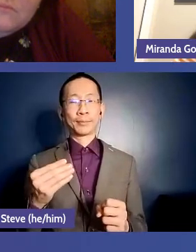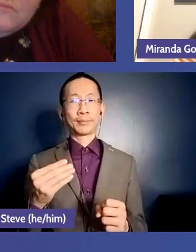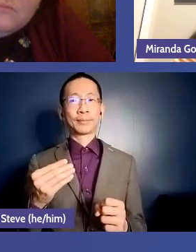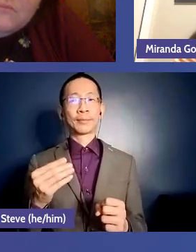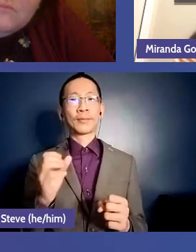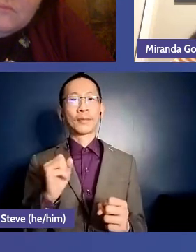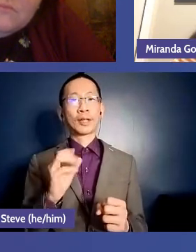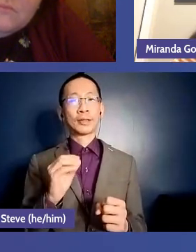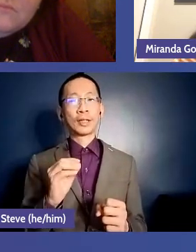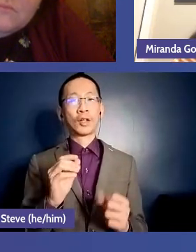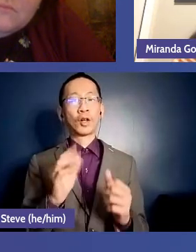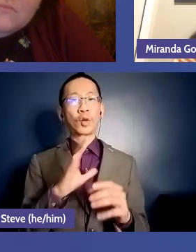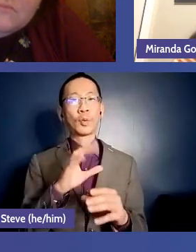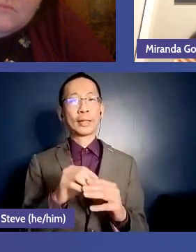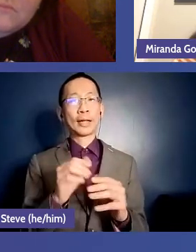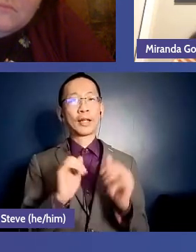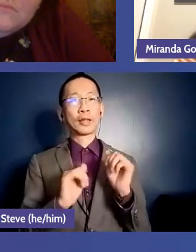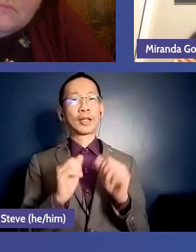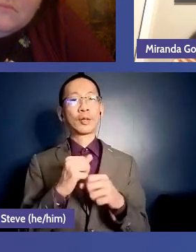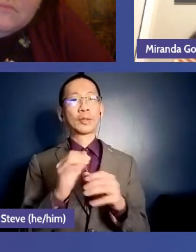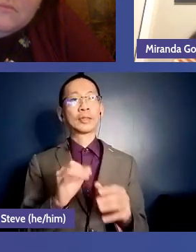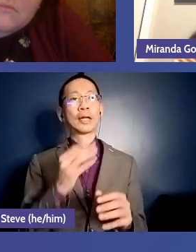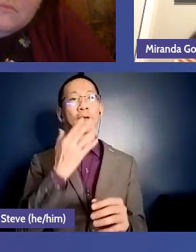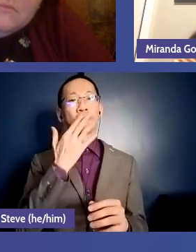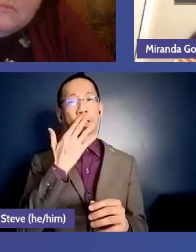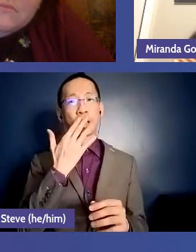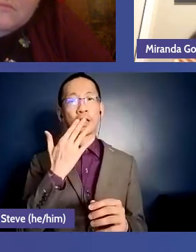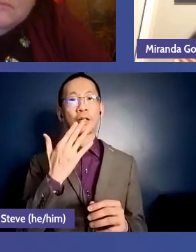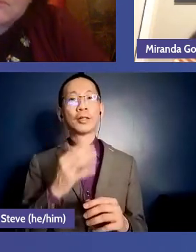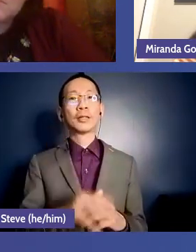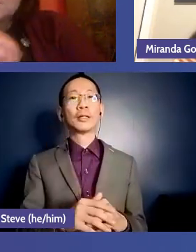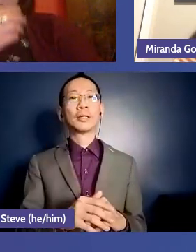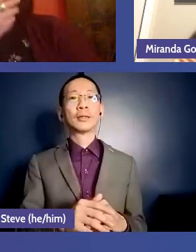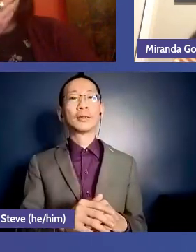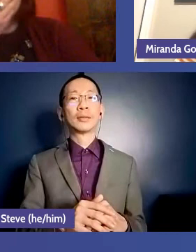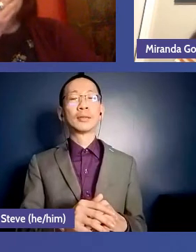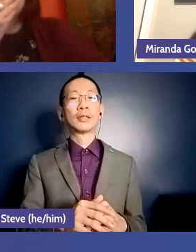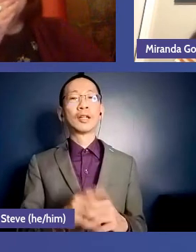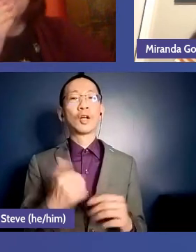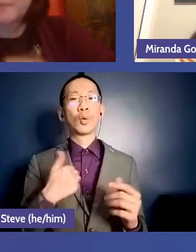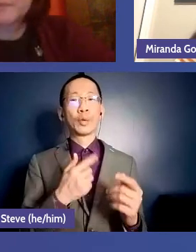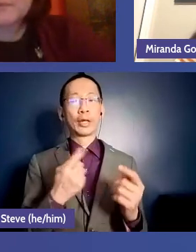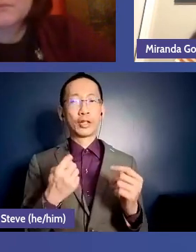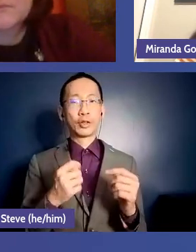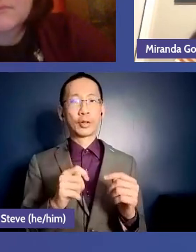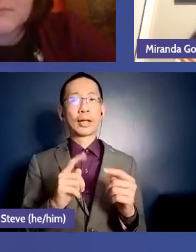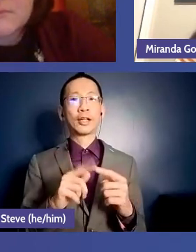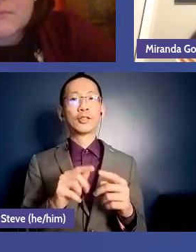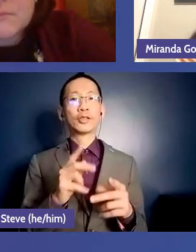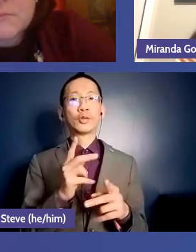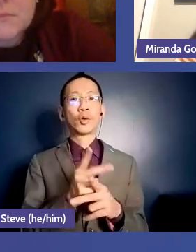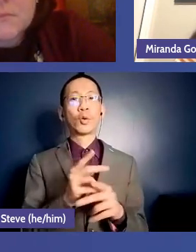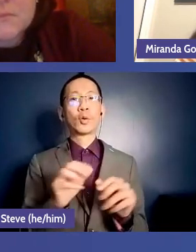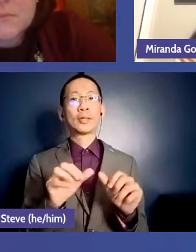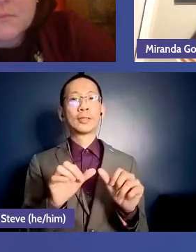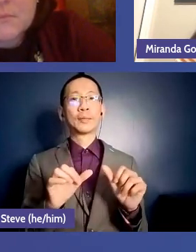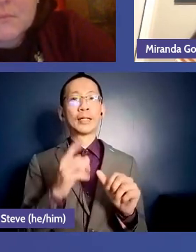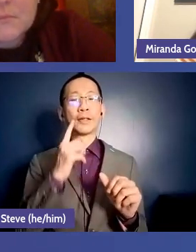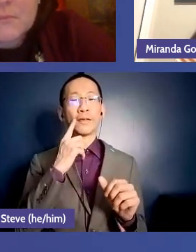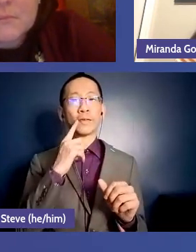So within theater producers of color, we're trying to hold space for